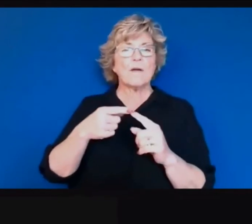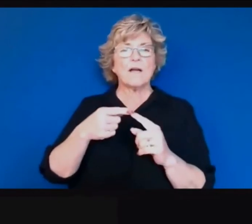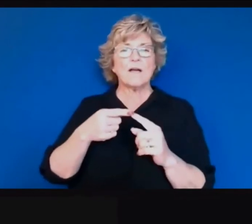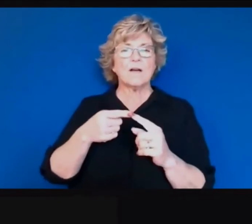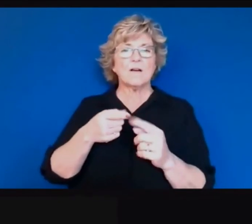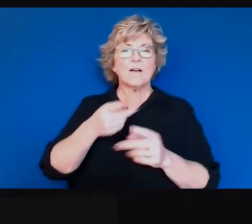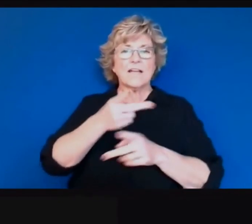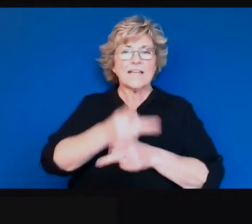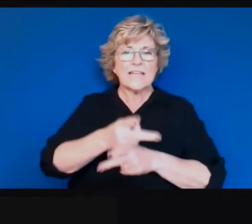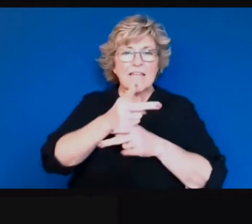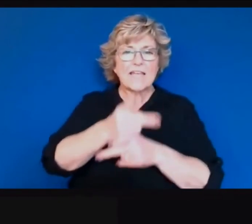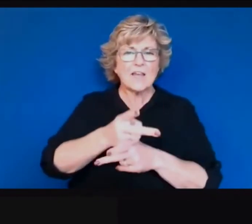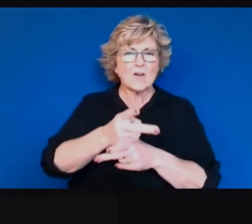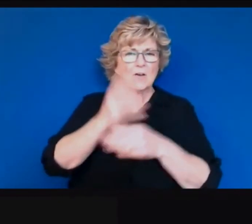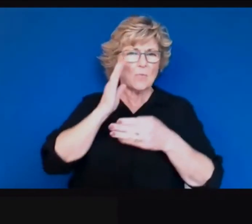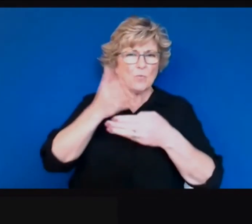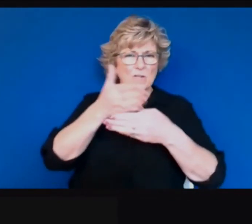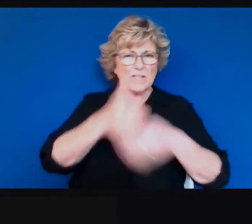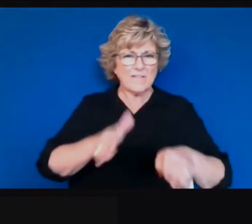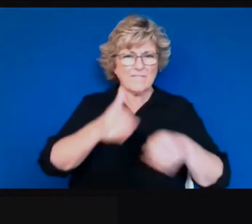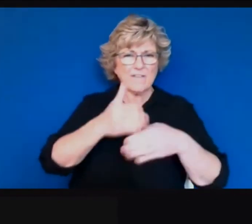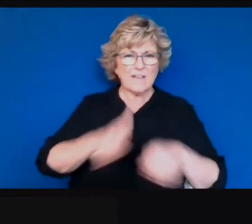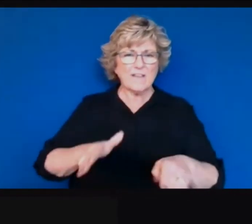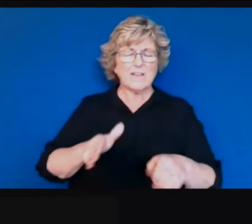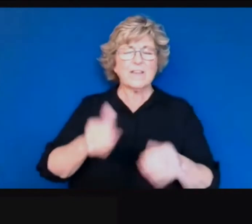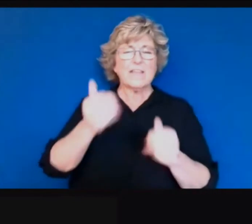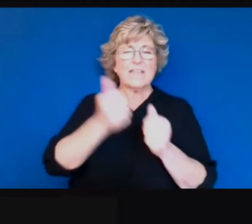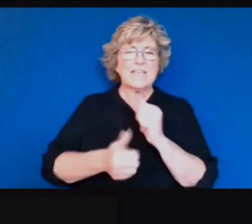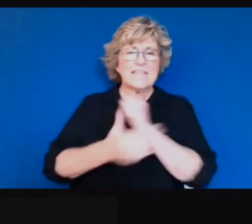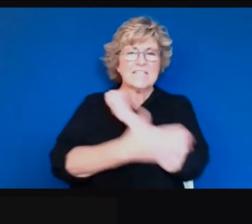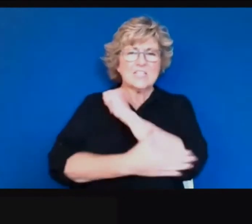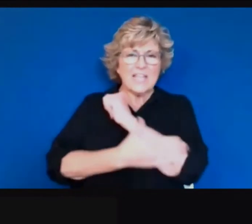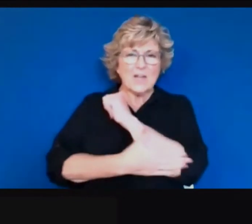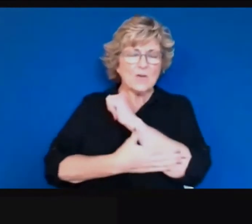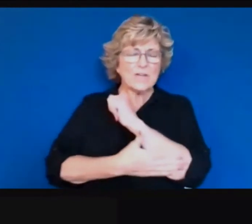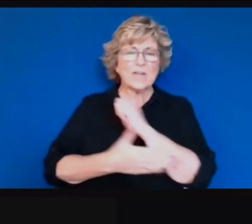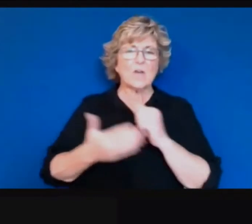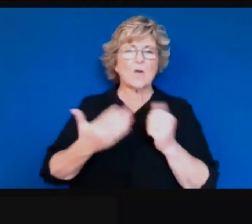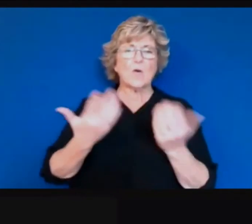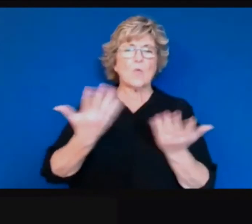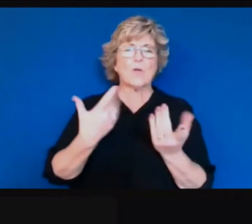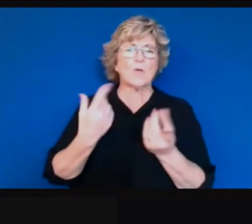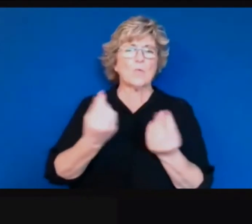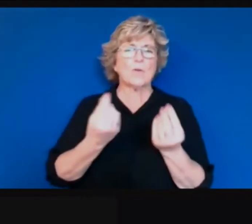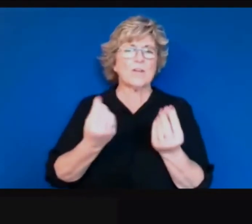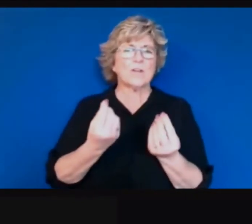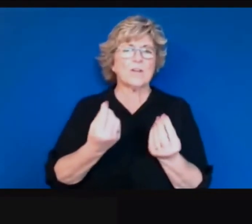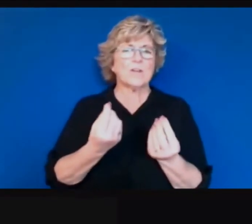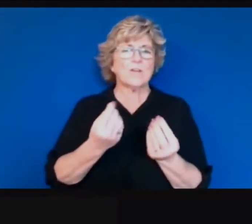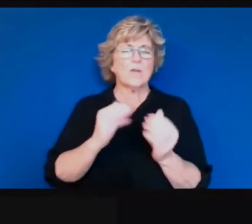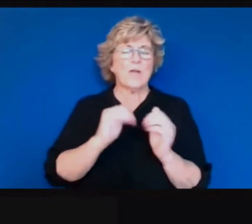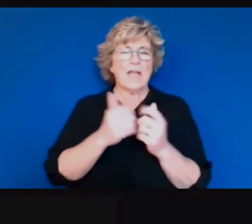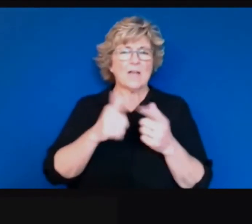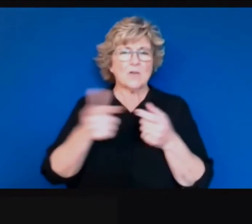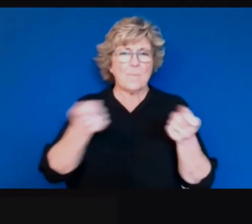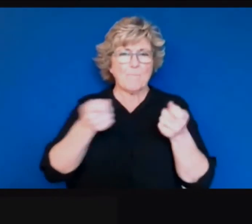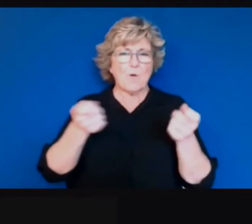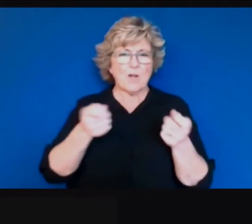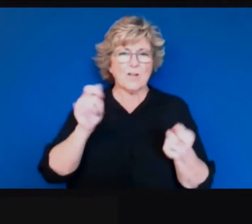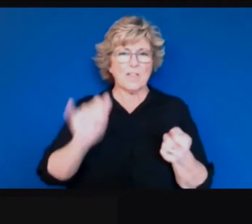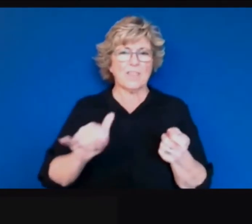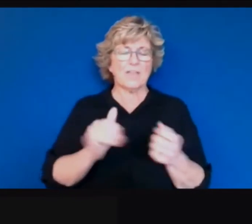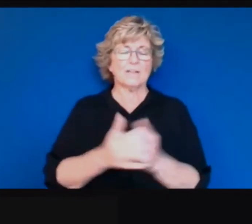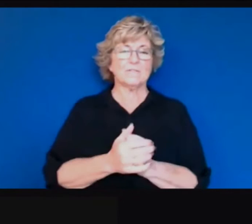county by county? And do you think we're close to instituting such drastic measures? No, I appreciate the questions, and I can assure you we've